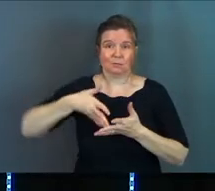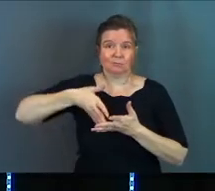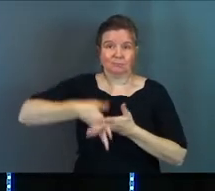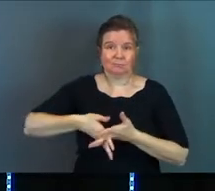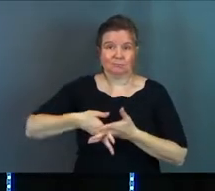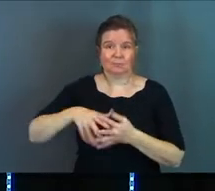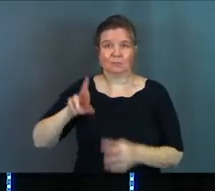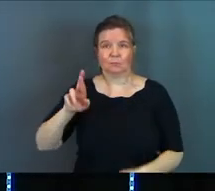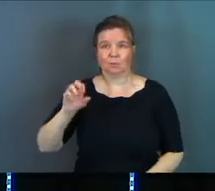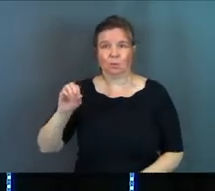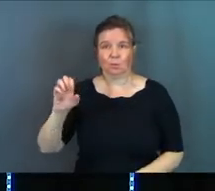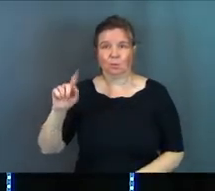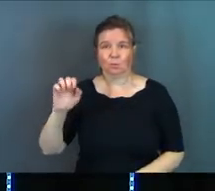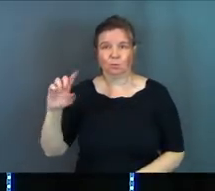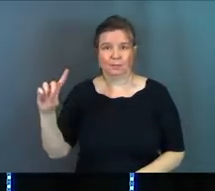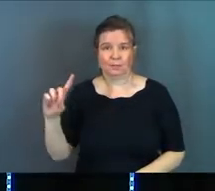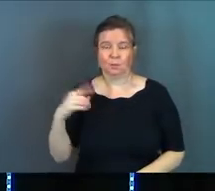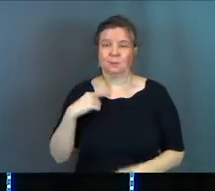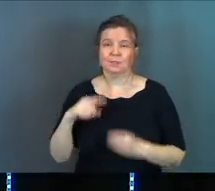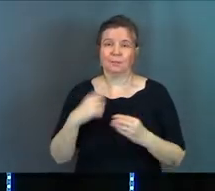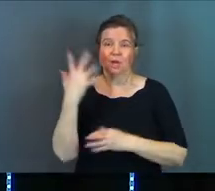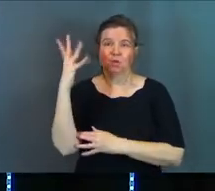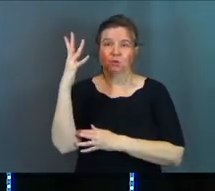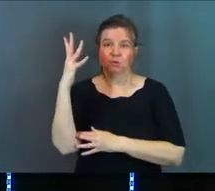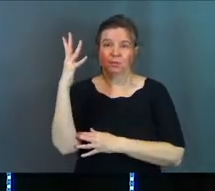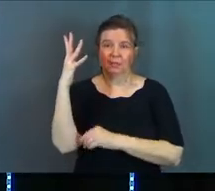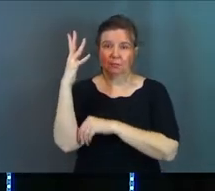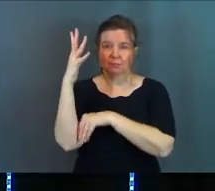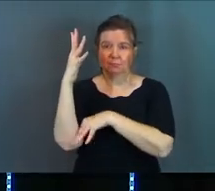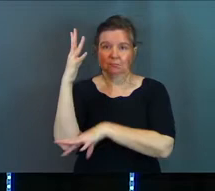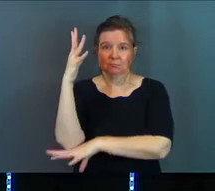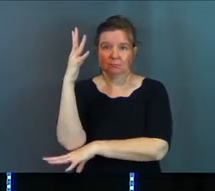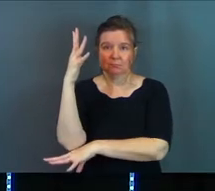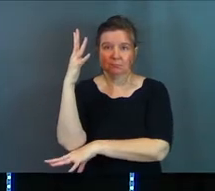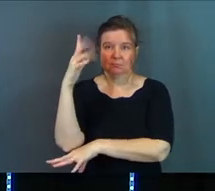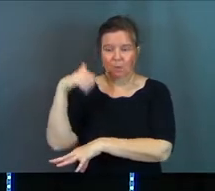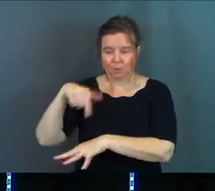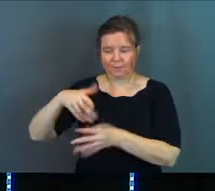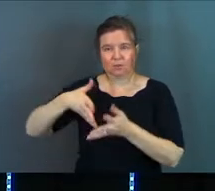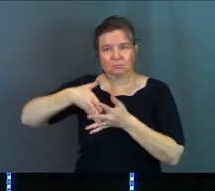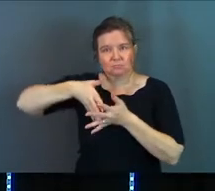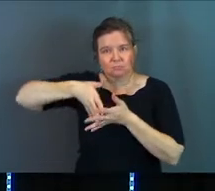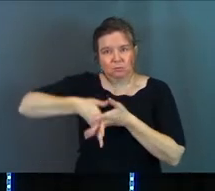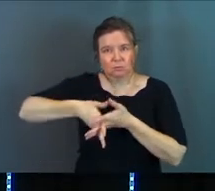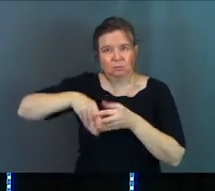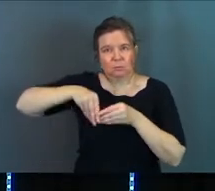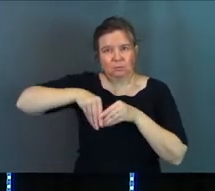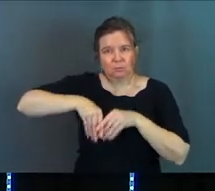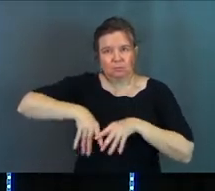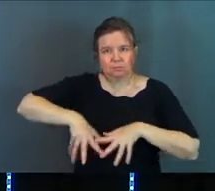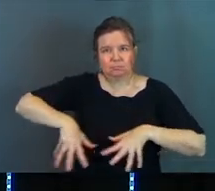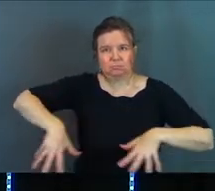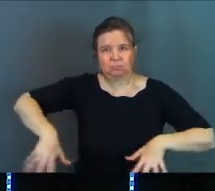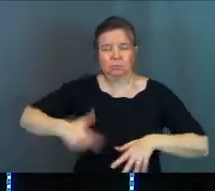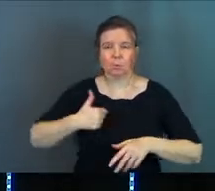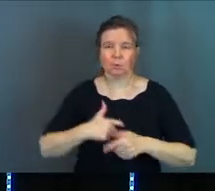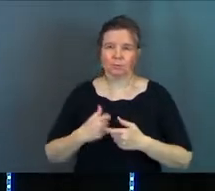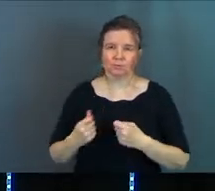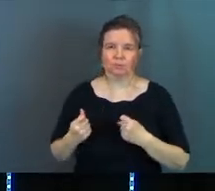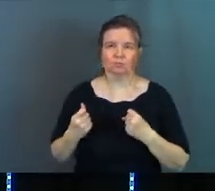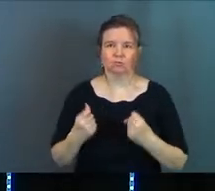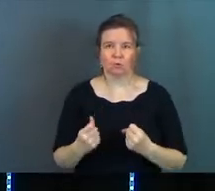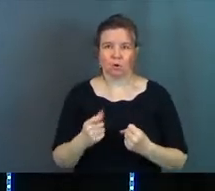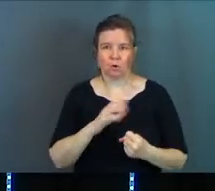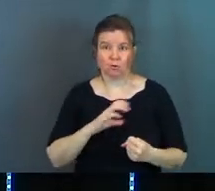Rooted, which is all about tree roots and the fact that we want to have good, deep tree roots so that we can be